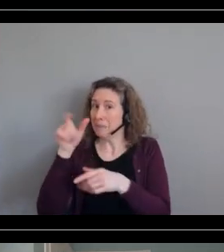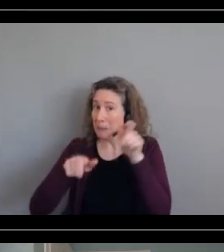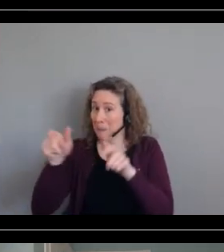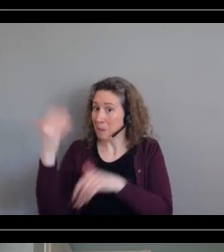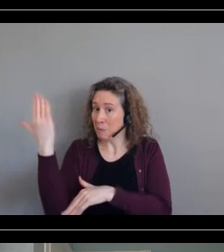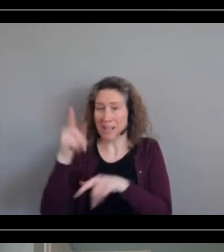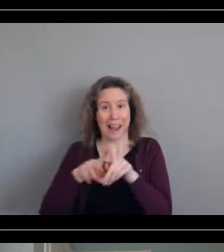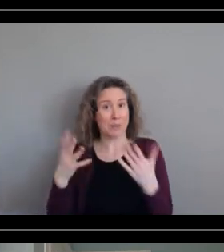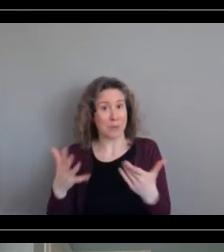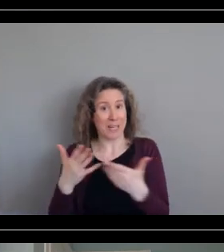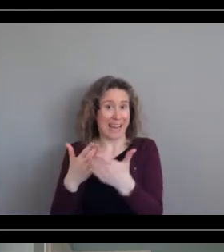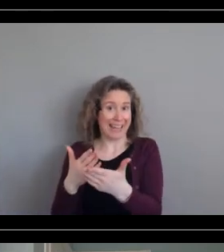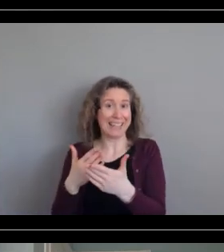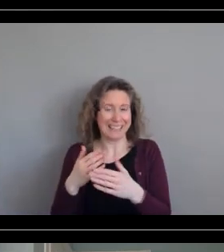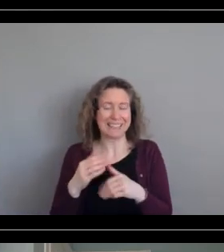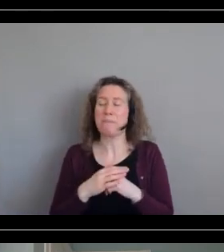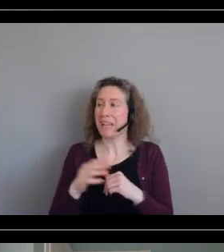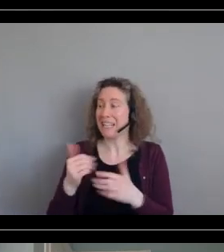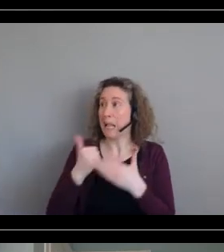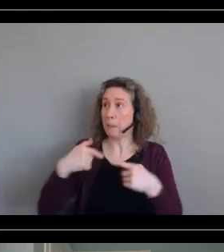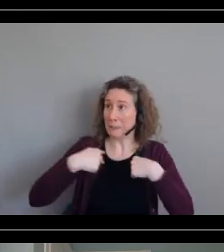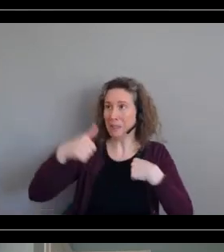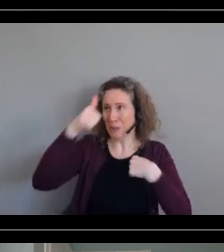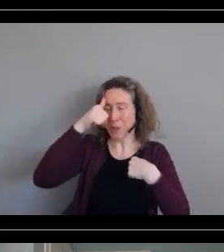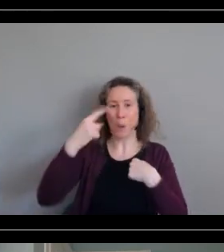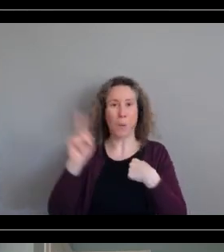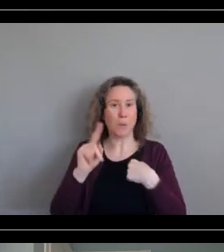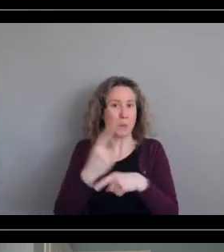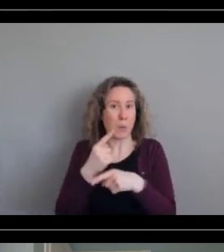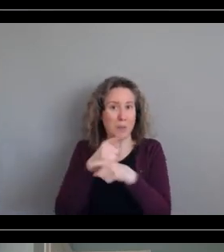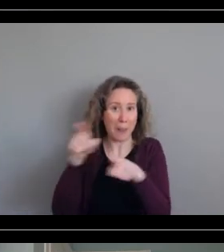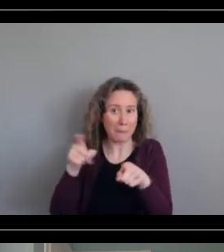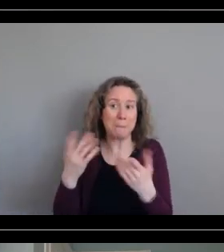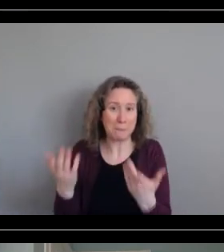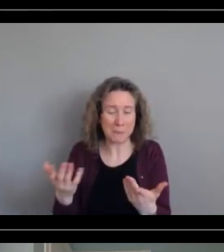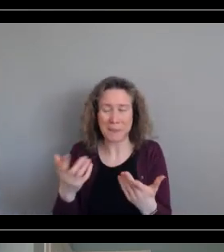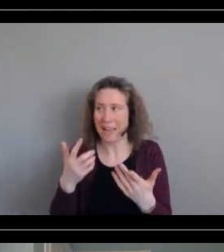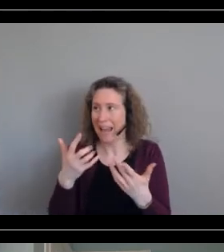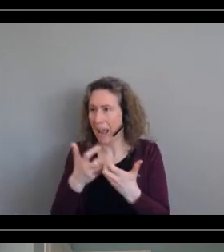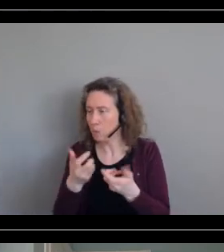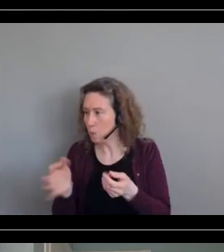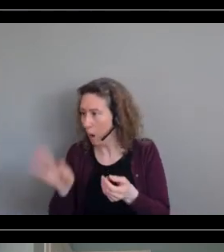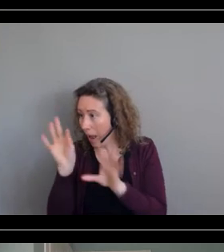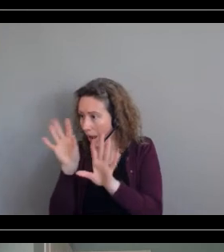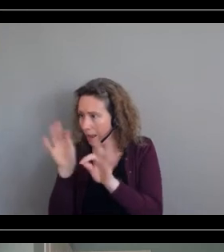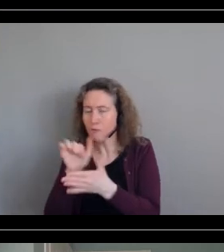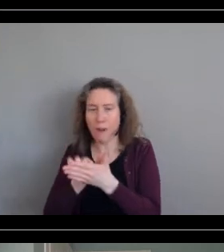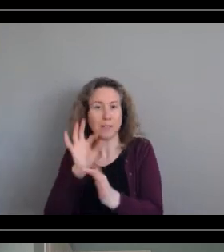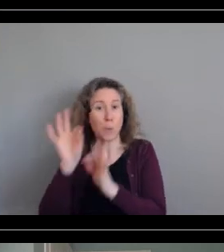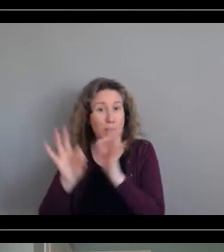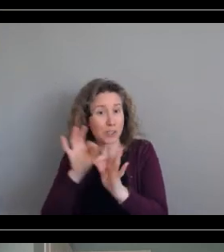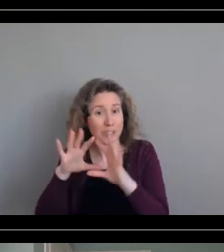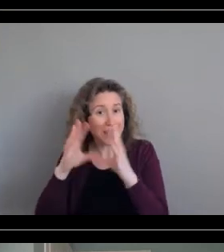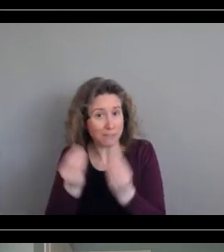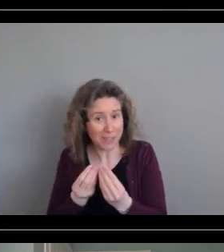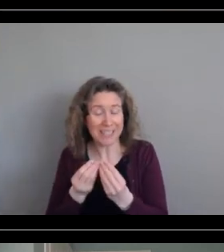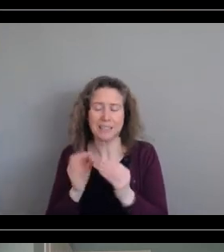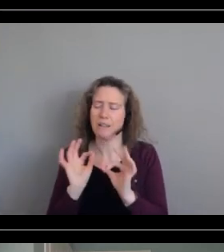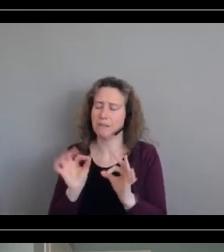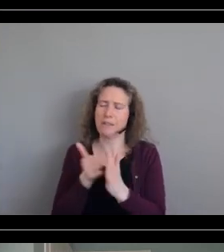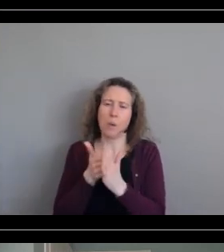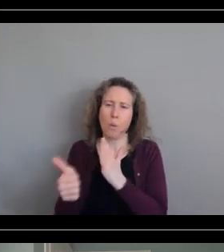and helped me to know what to talk to them about, help deal with your questions and highlight the right questions to ask, and are